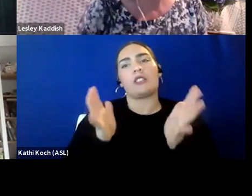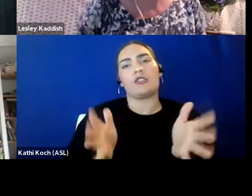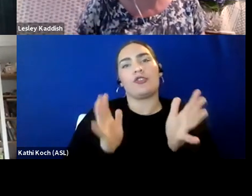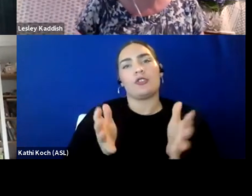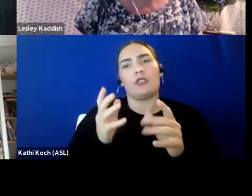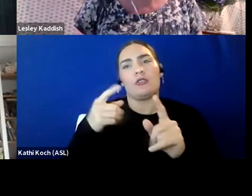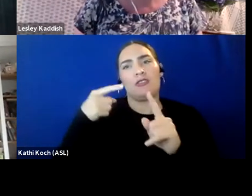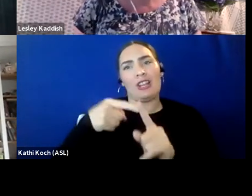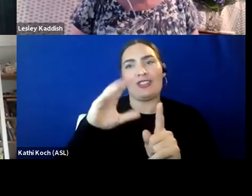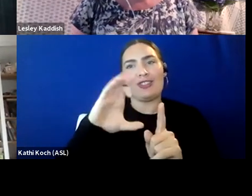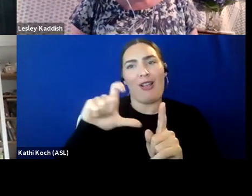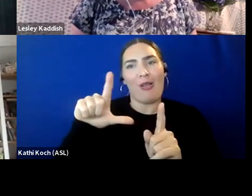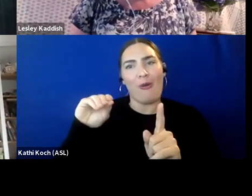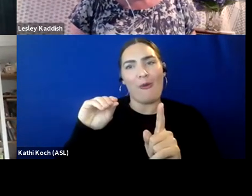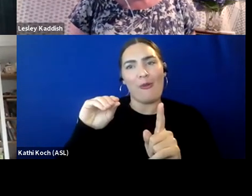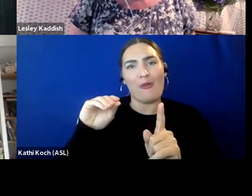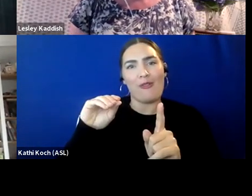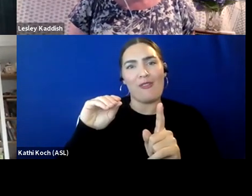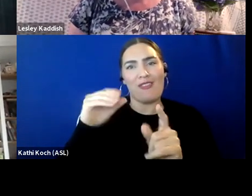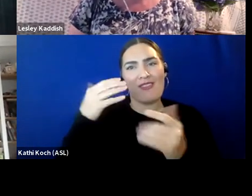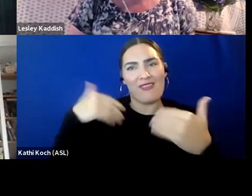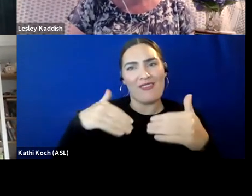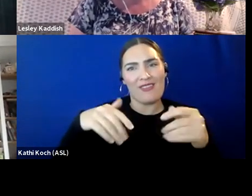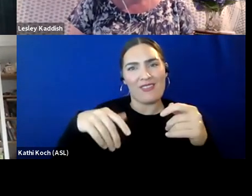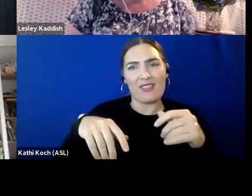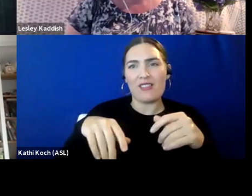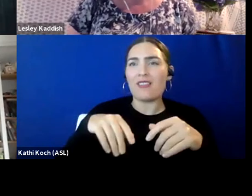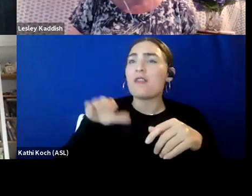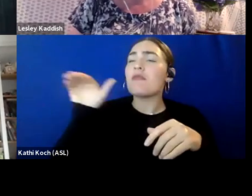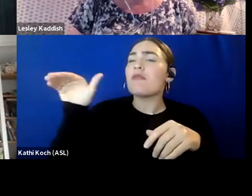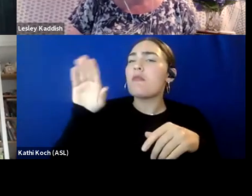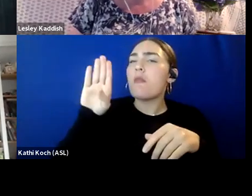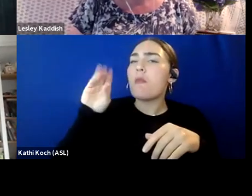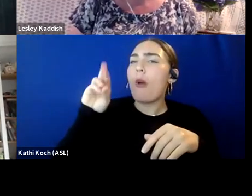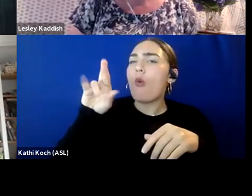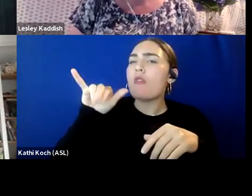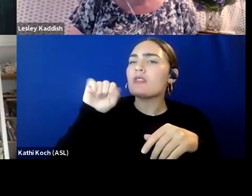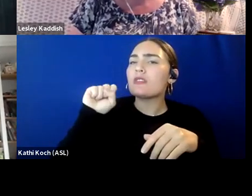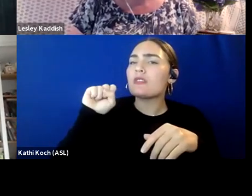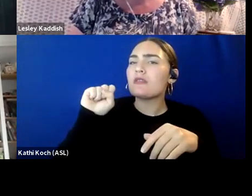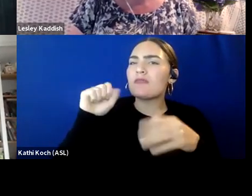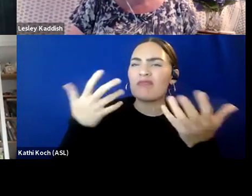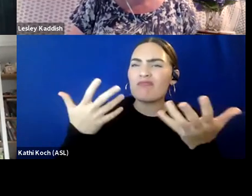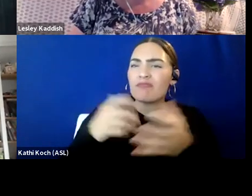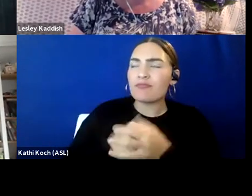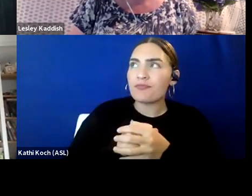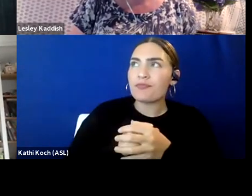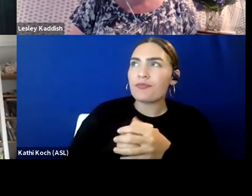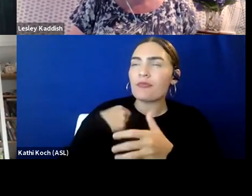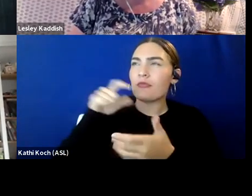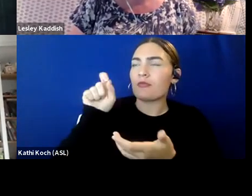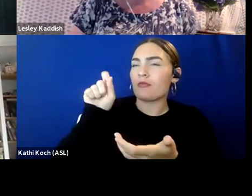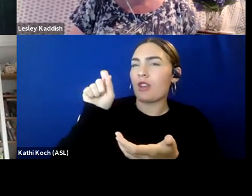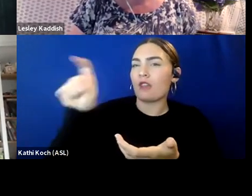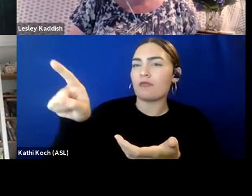cello conversations, Boris, what was the motivation for